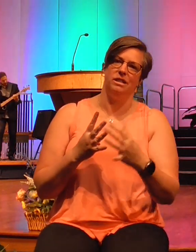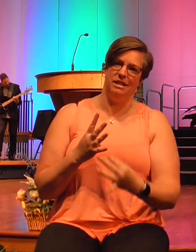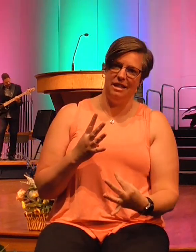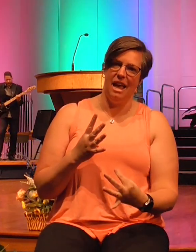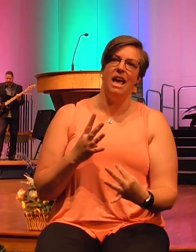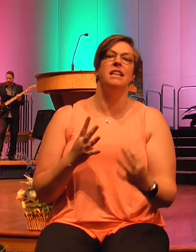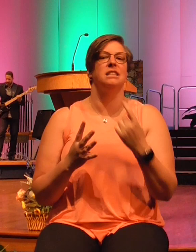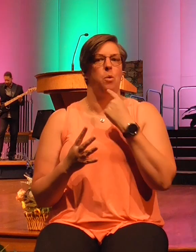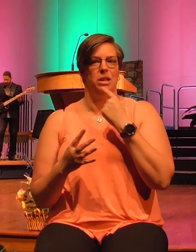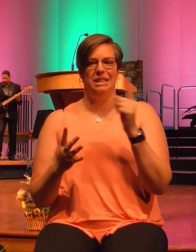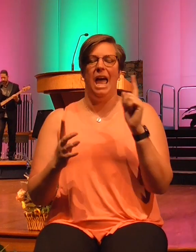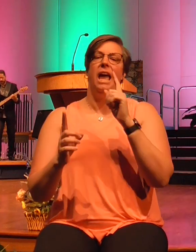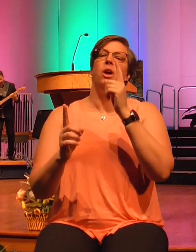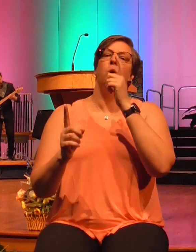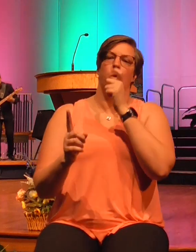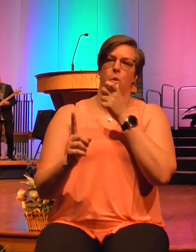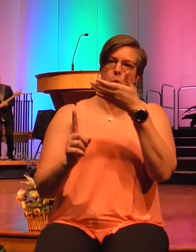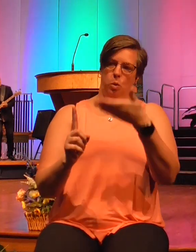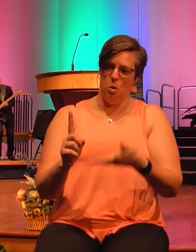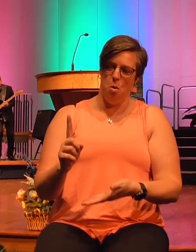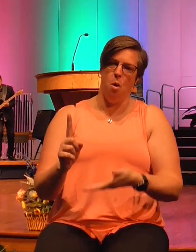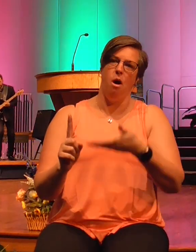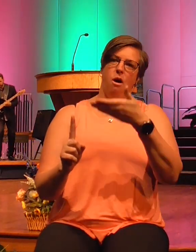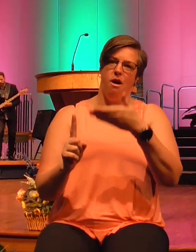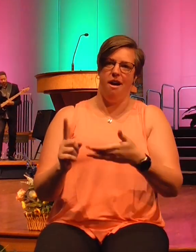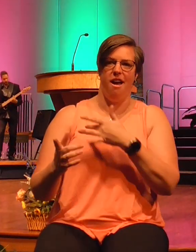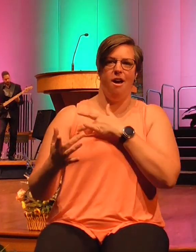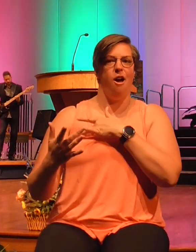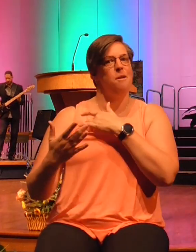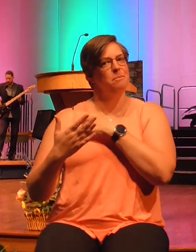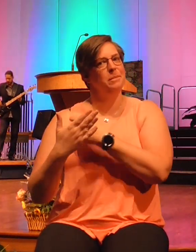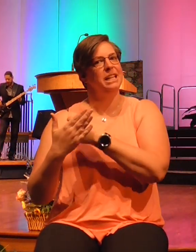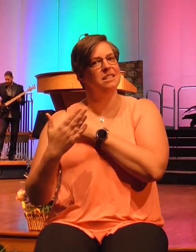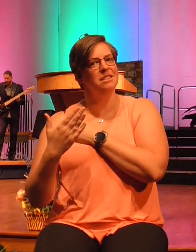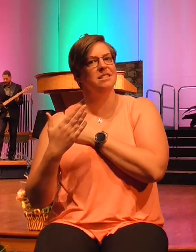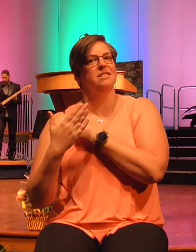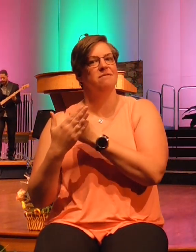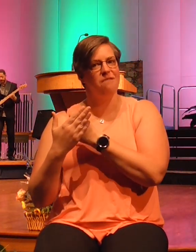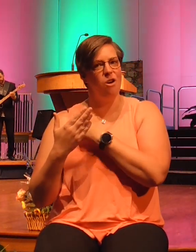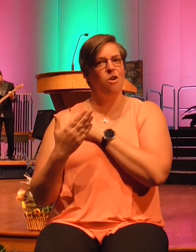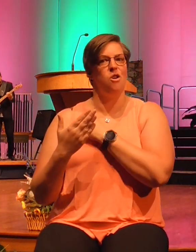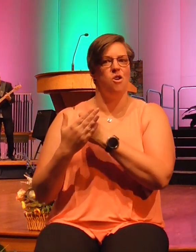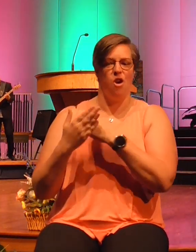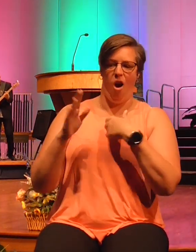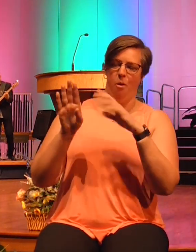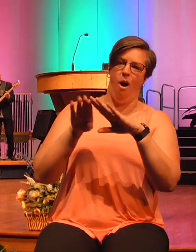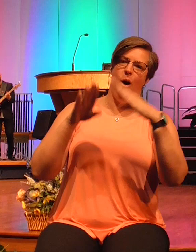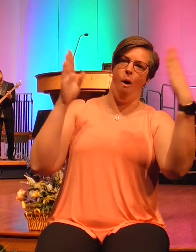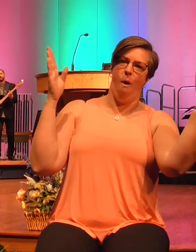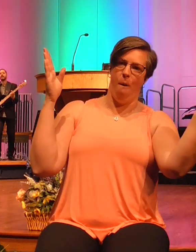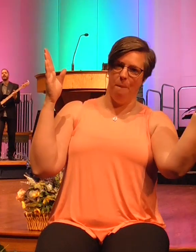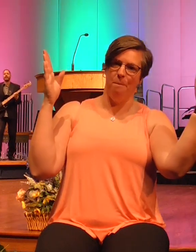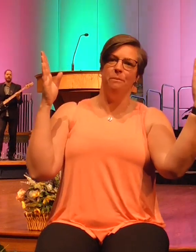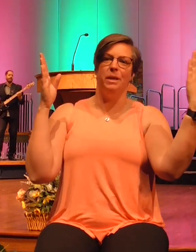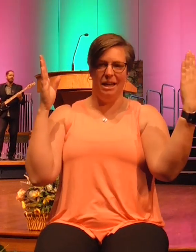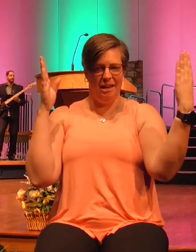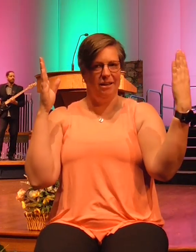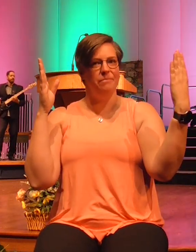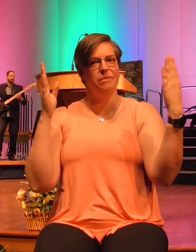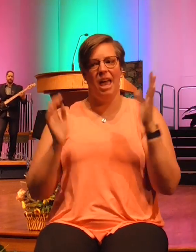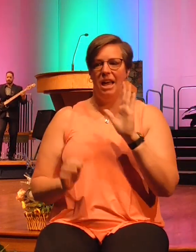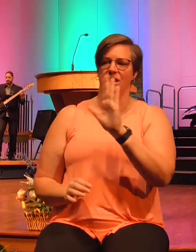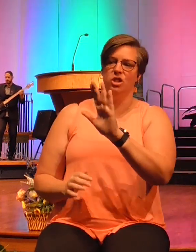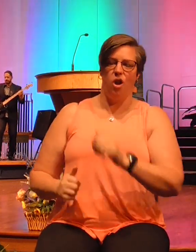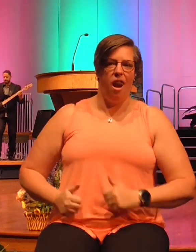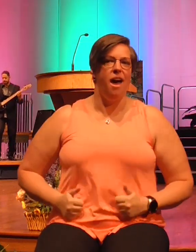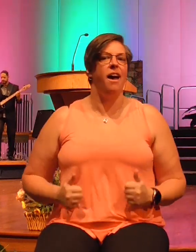make say what you are and who your heart beats for. It's an open door.